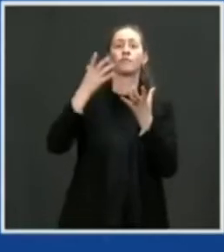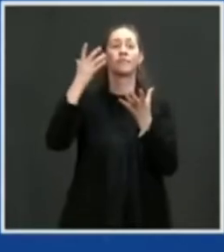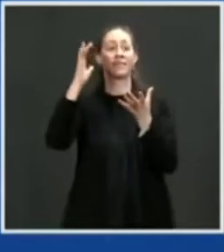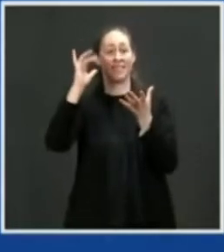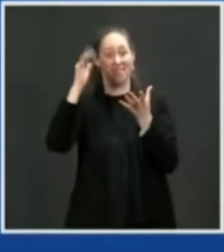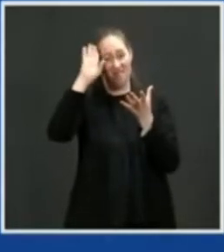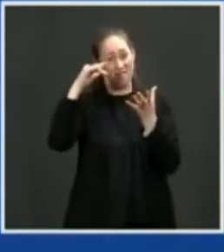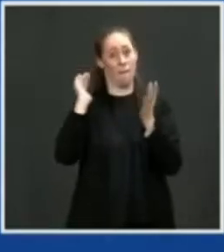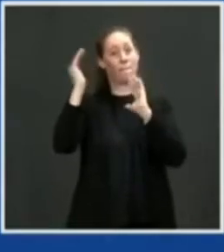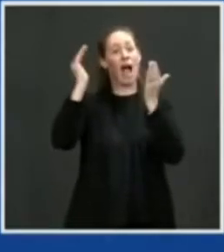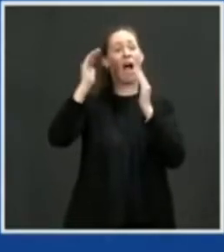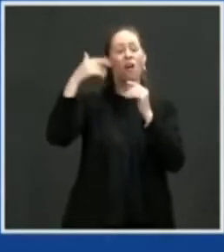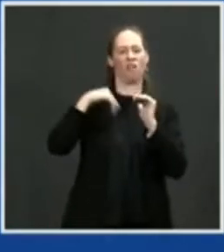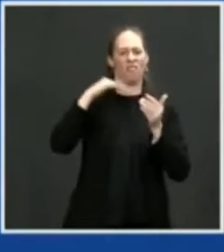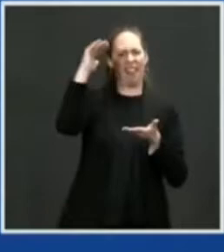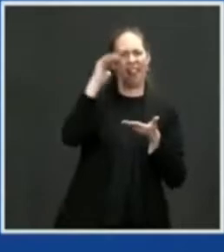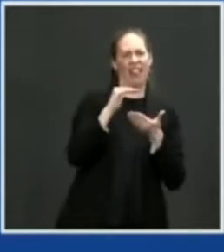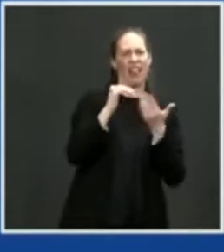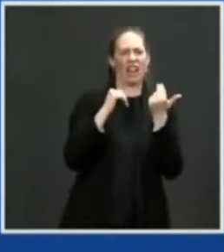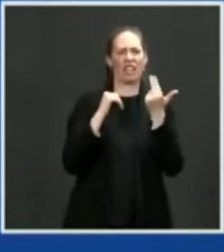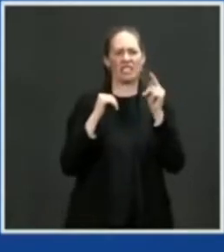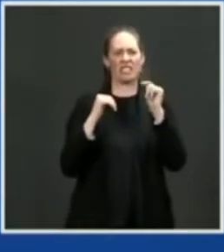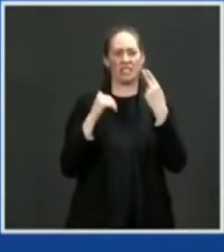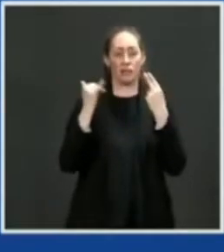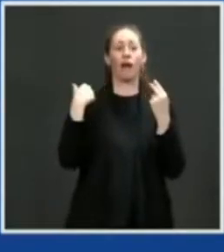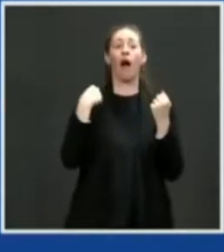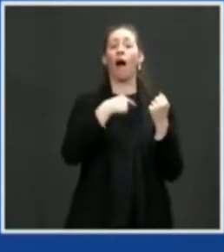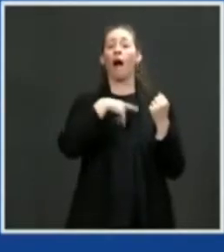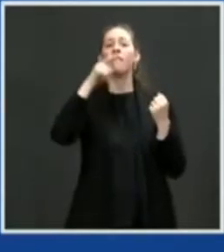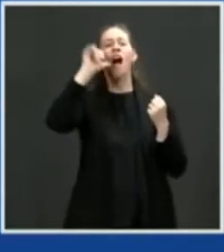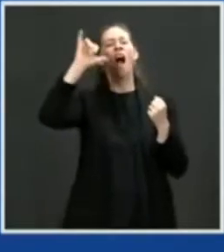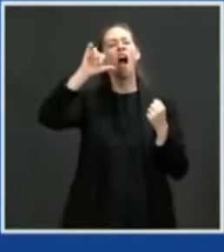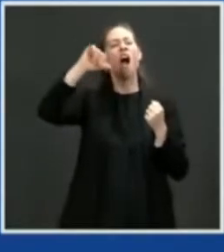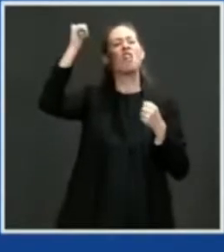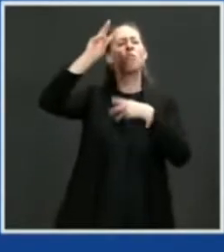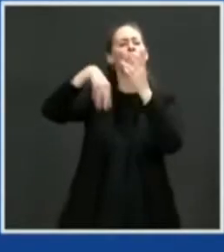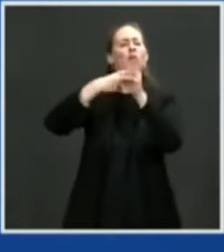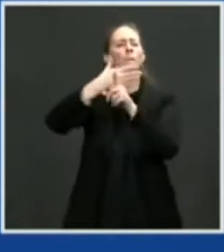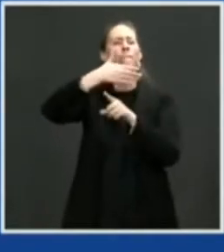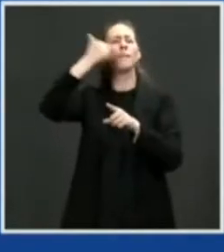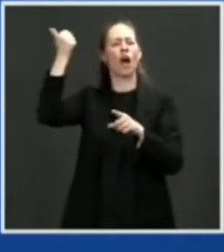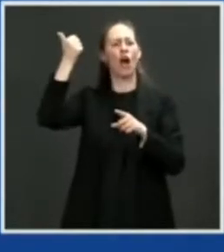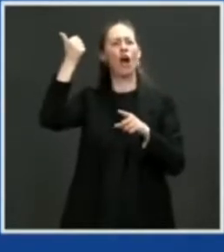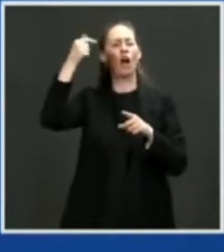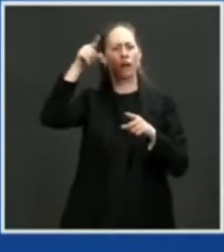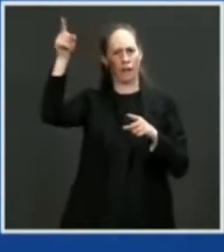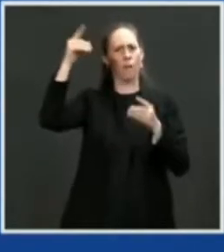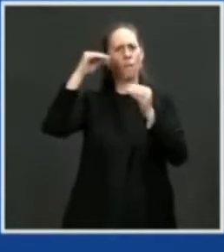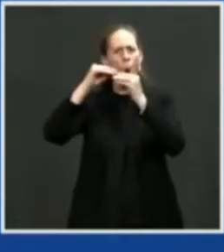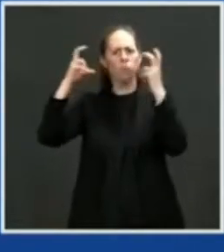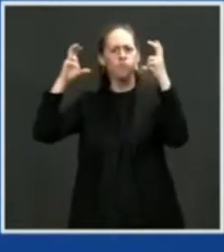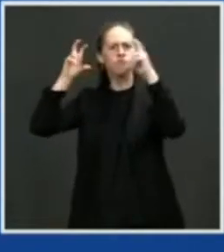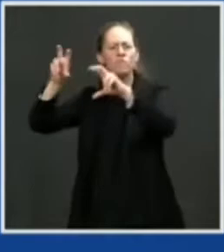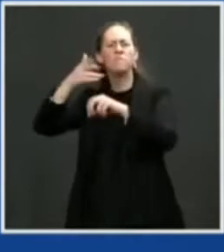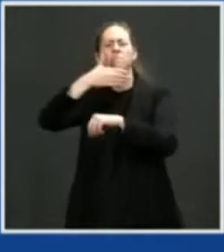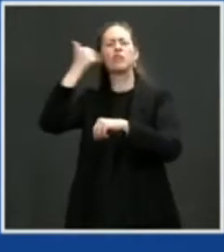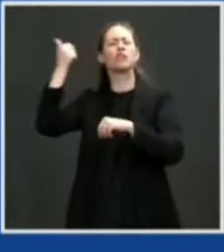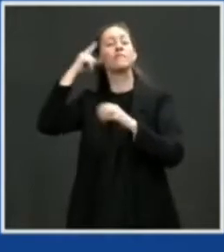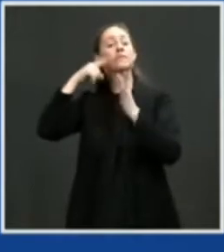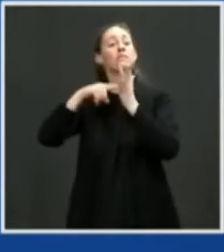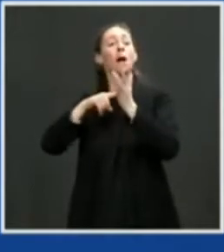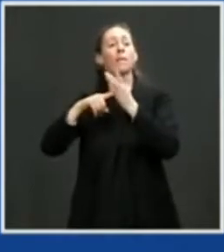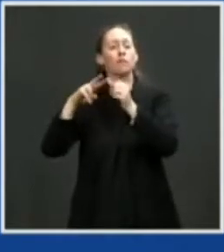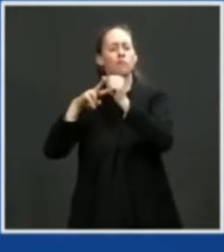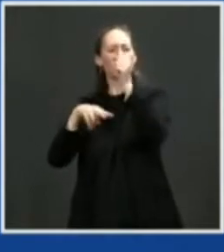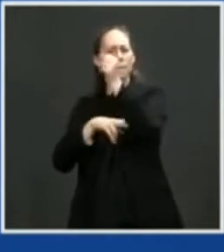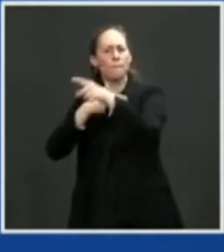China is investing 3 times more in infrastructure than the United 3 States. times. Bridges, more than 1/3 of our bridges, 231,000